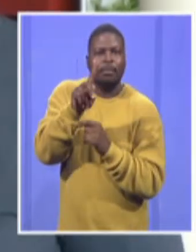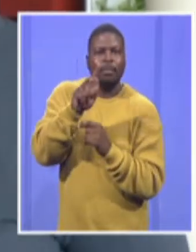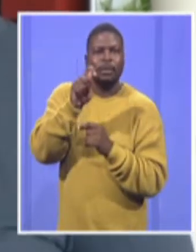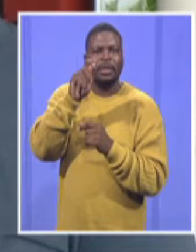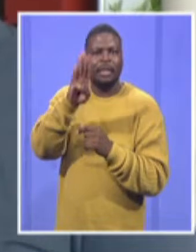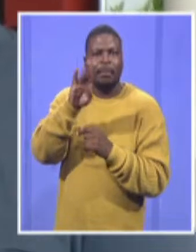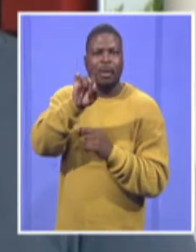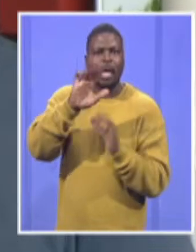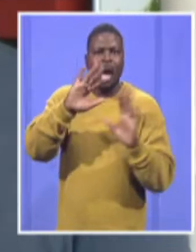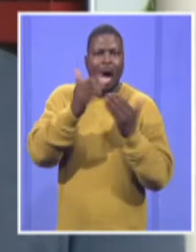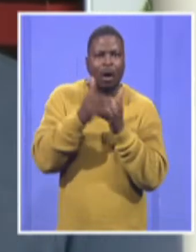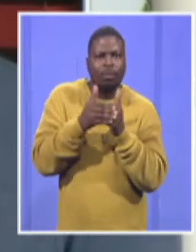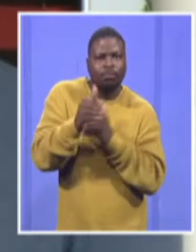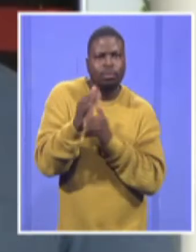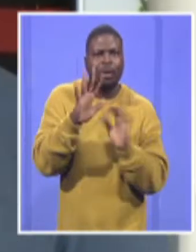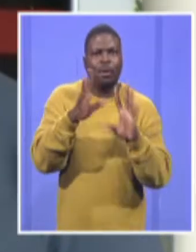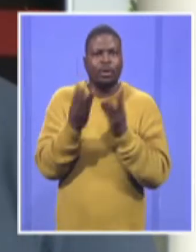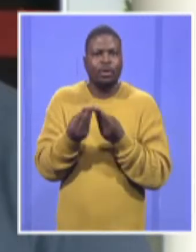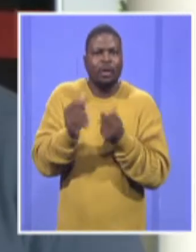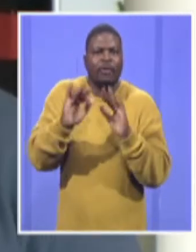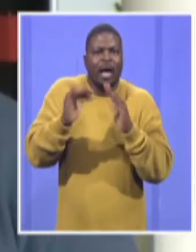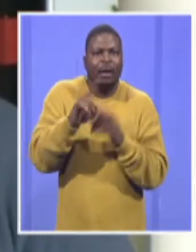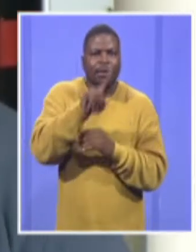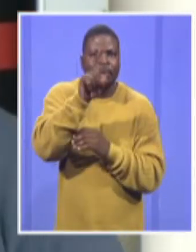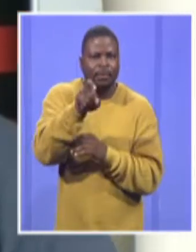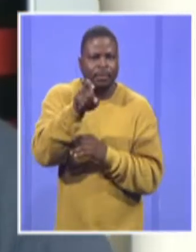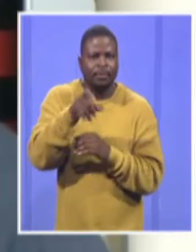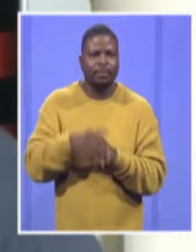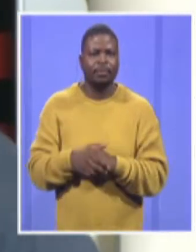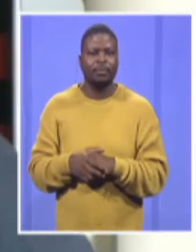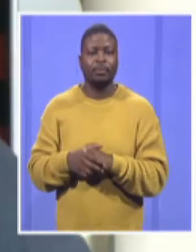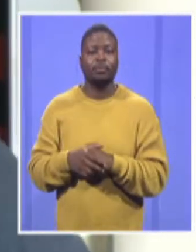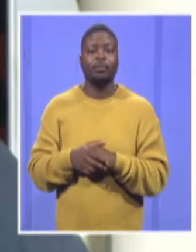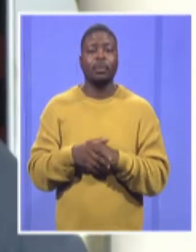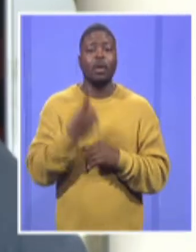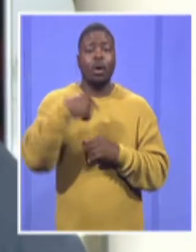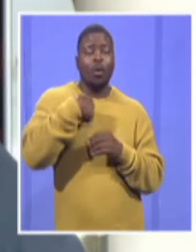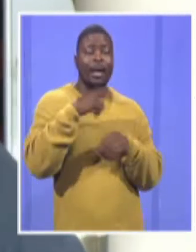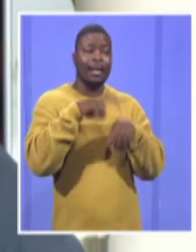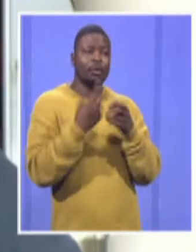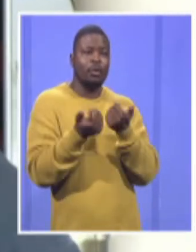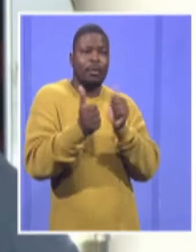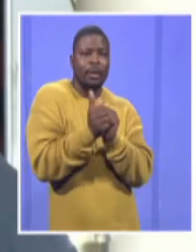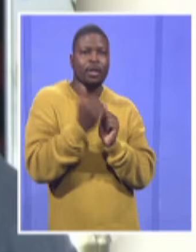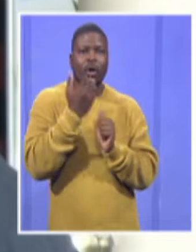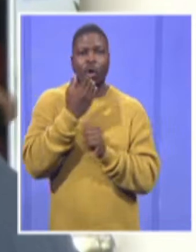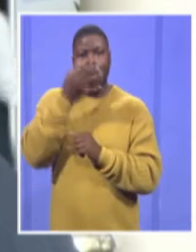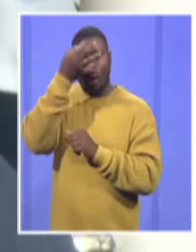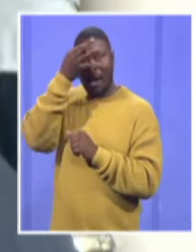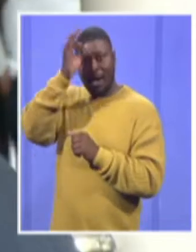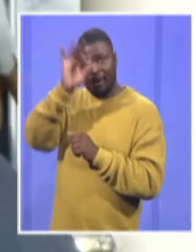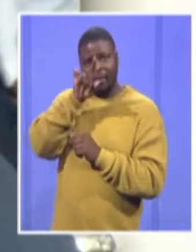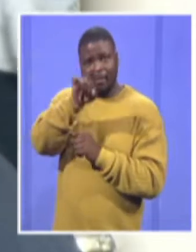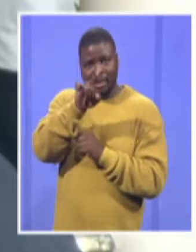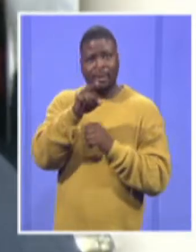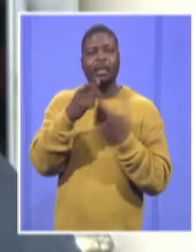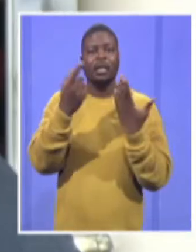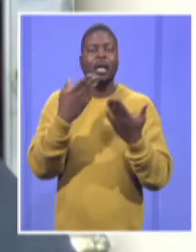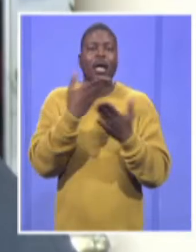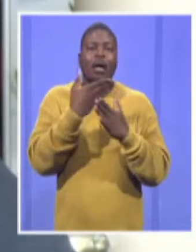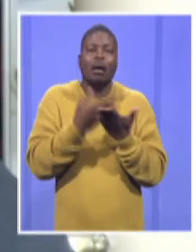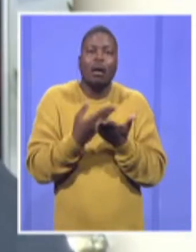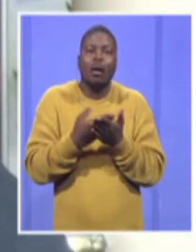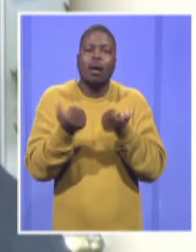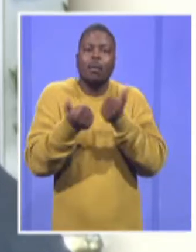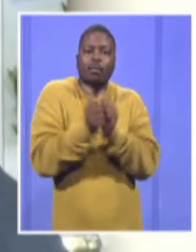need to do more. We need to work together with government. We need a multi-sectoral approach in fighting TB, and we need a